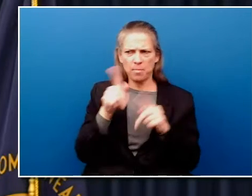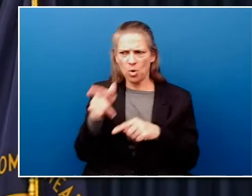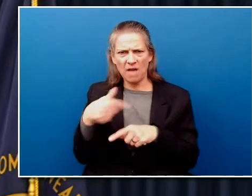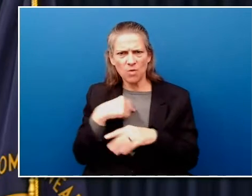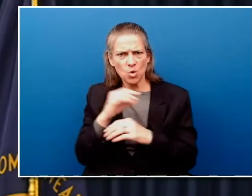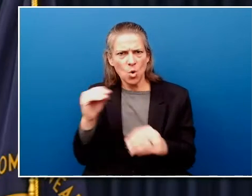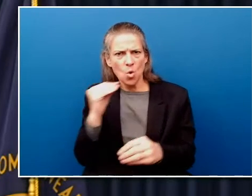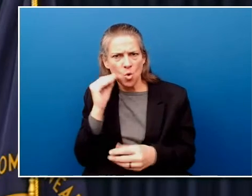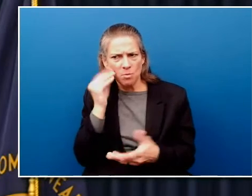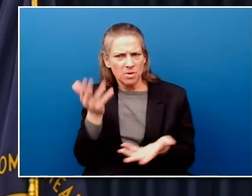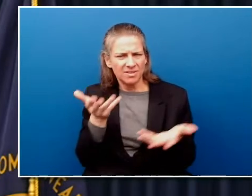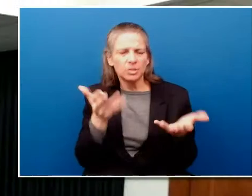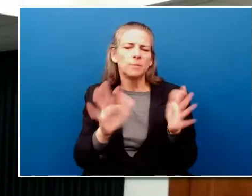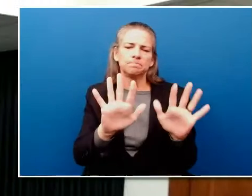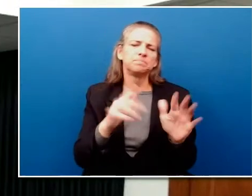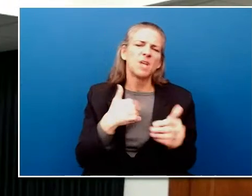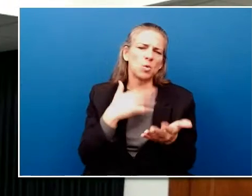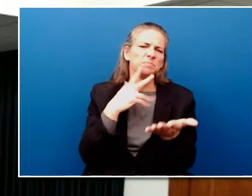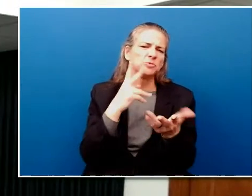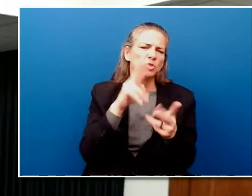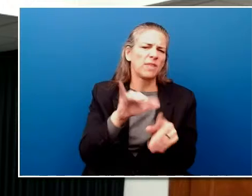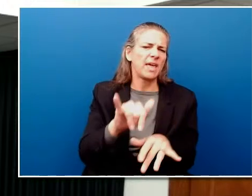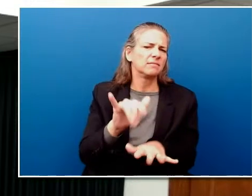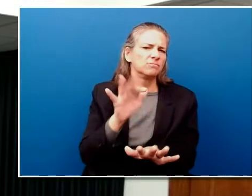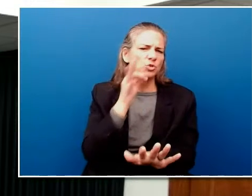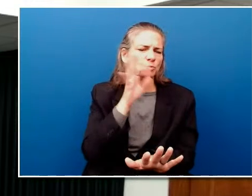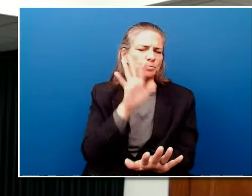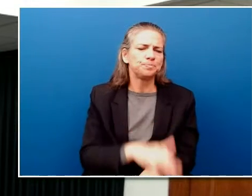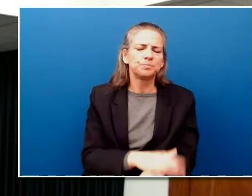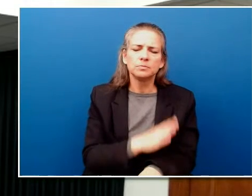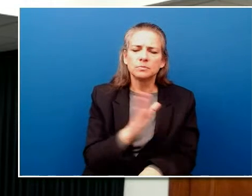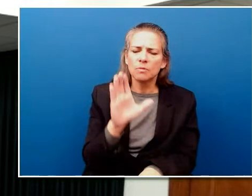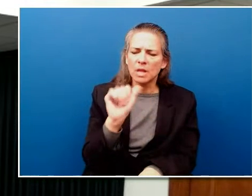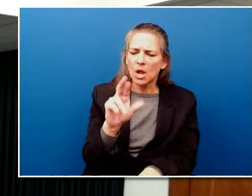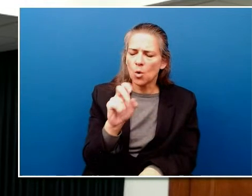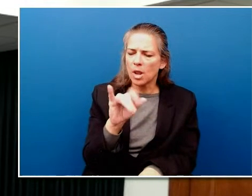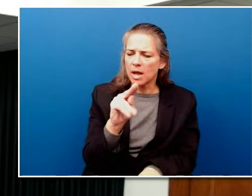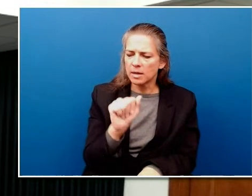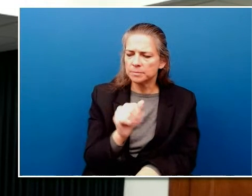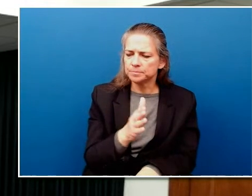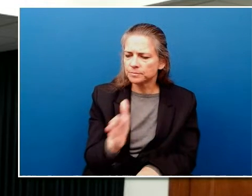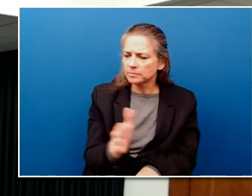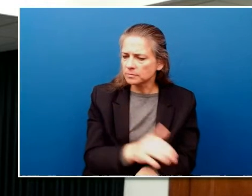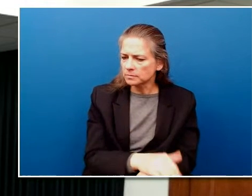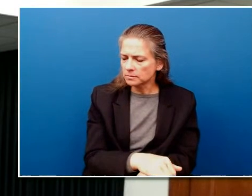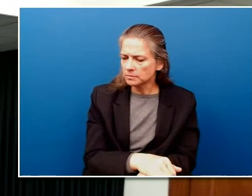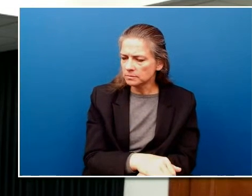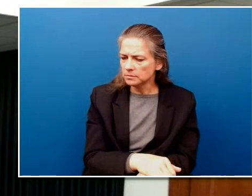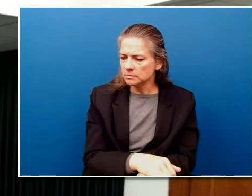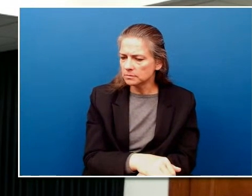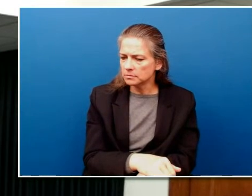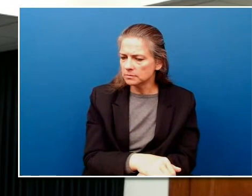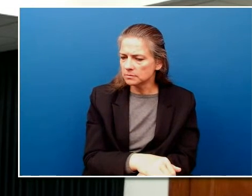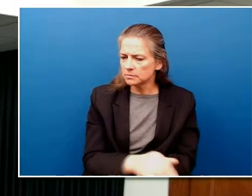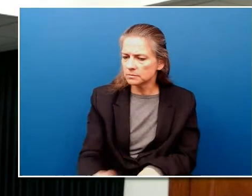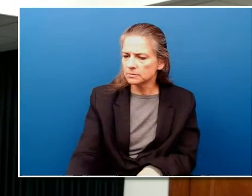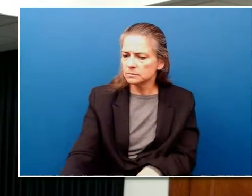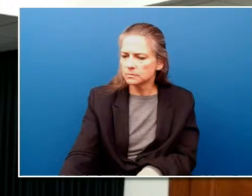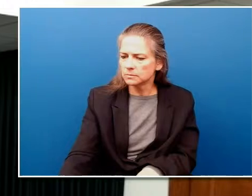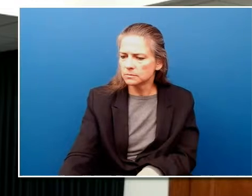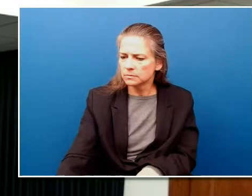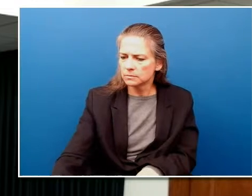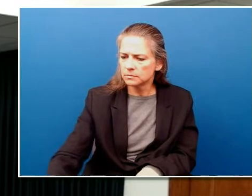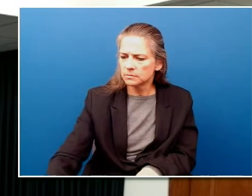soon. Carolina. Governor, the $25 million yearly limit that's in the